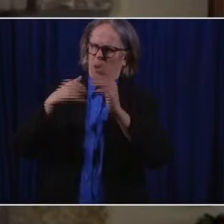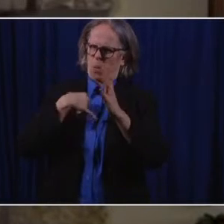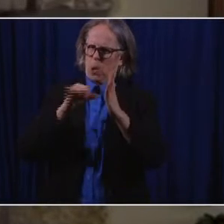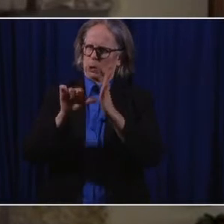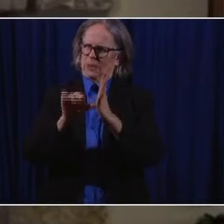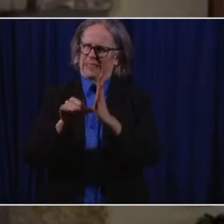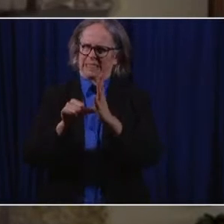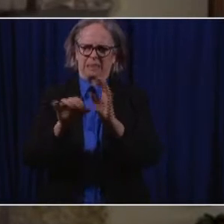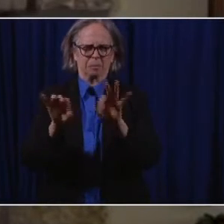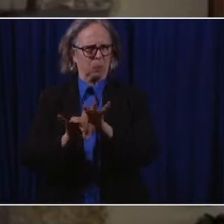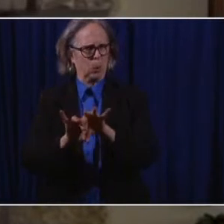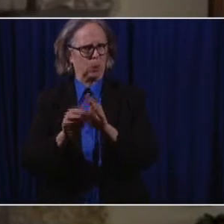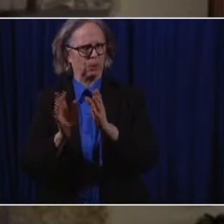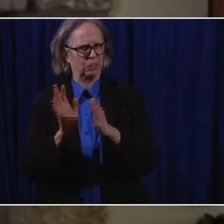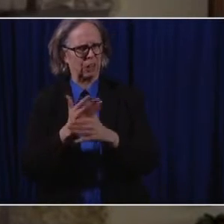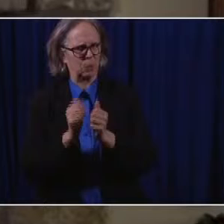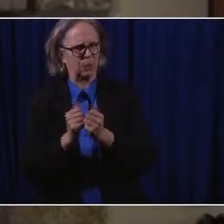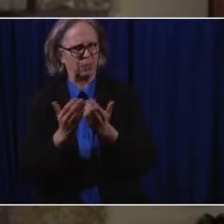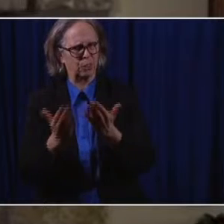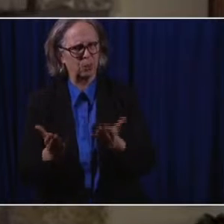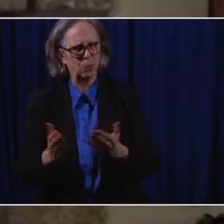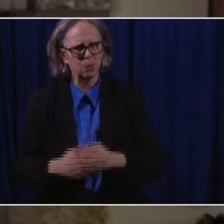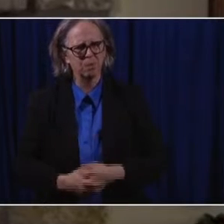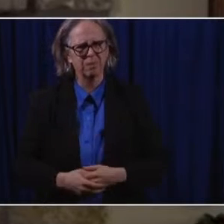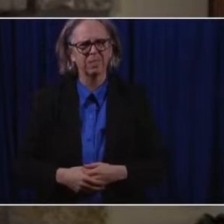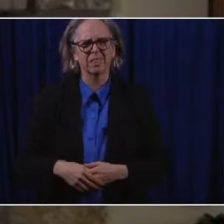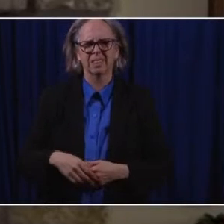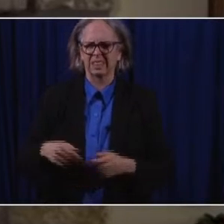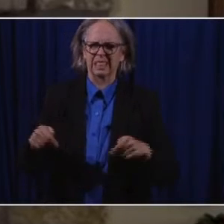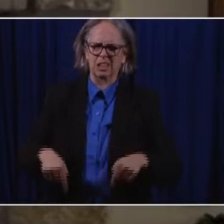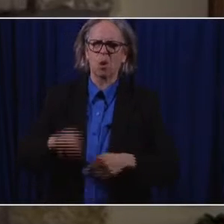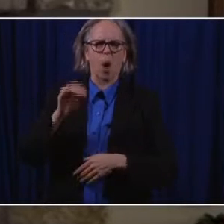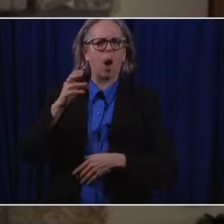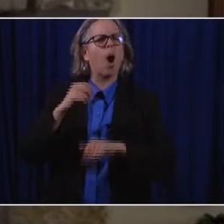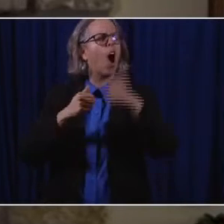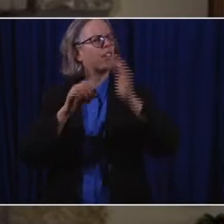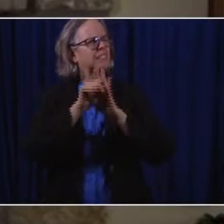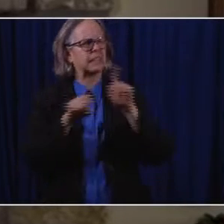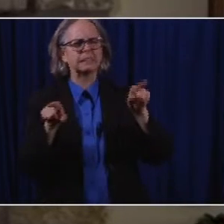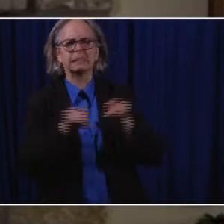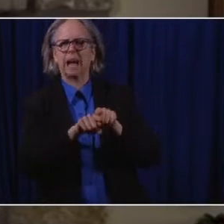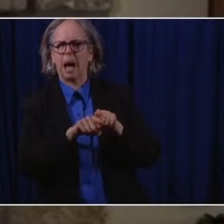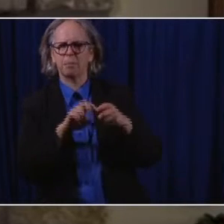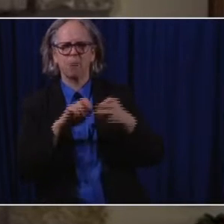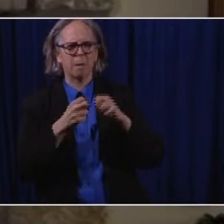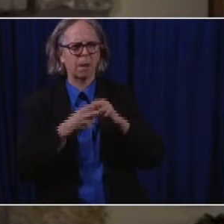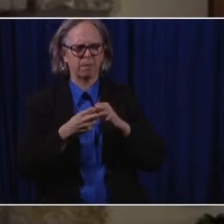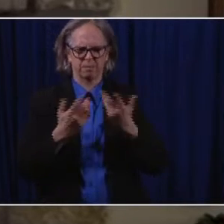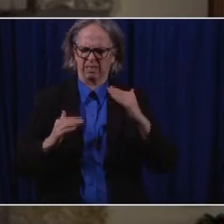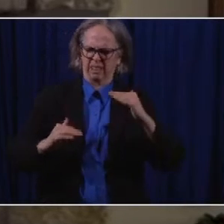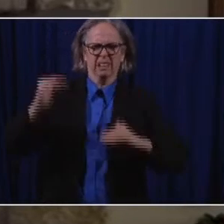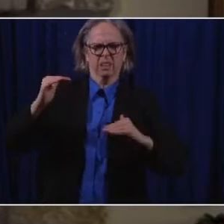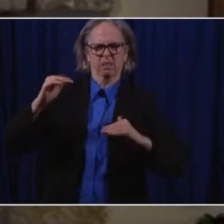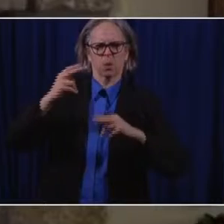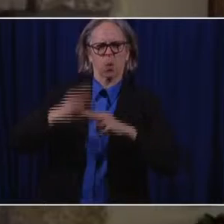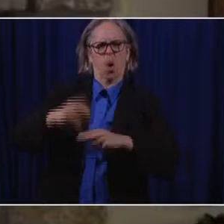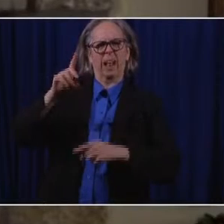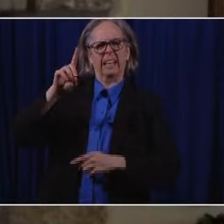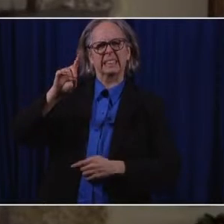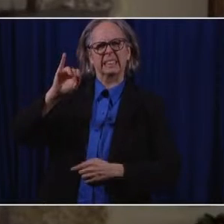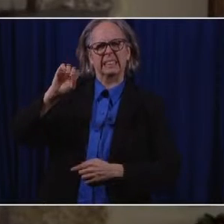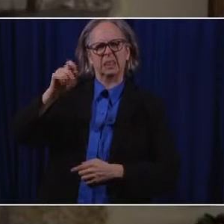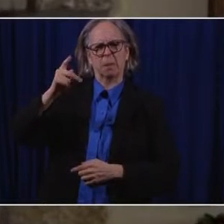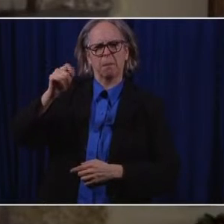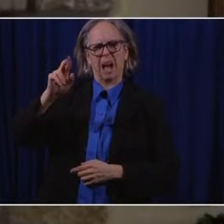we see in Ohio and in other states as well in infant mortality. And it's a racial disparity, and it's